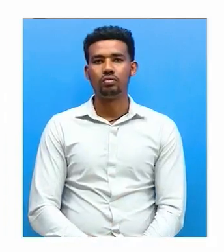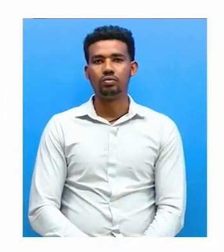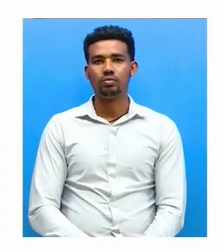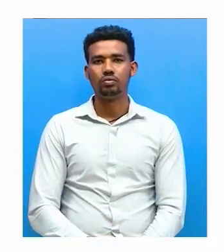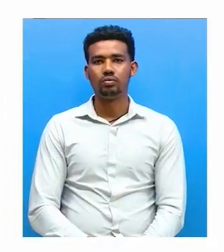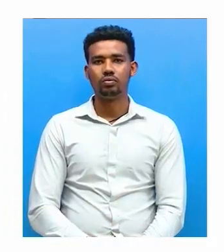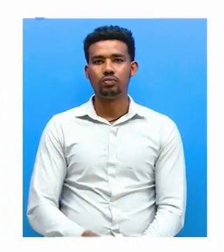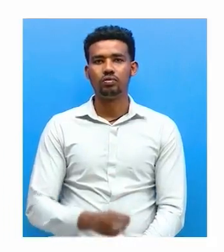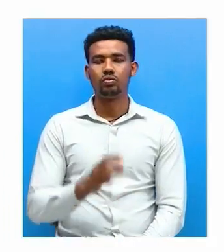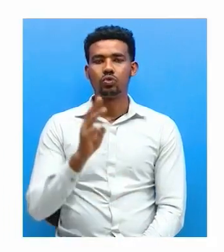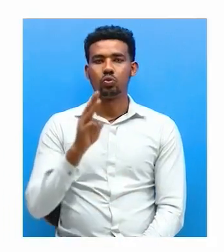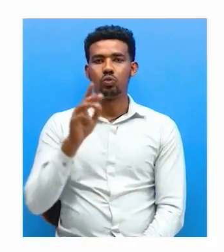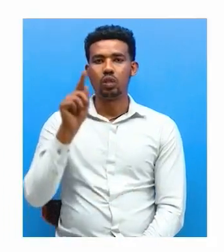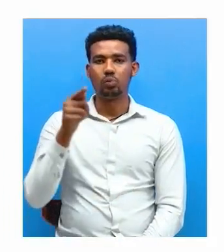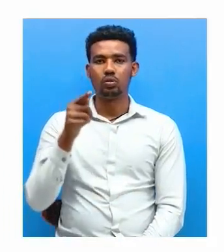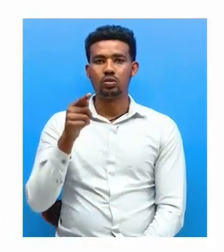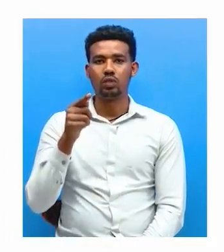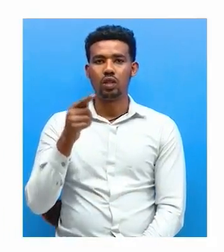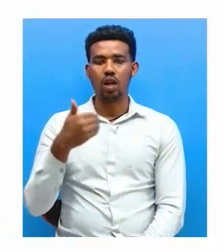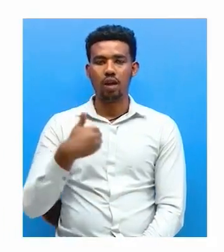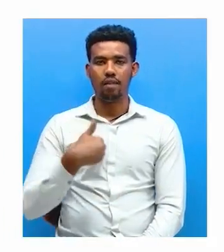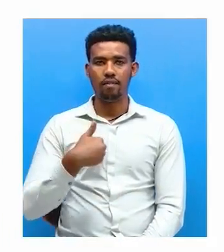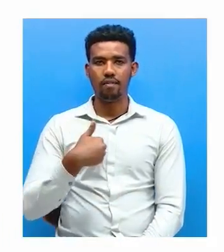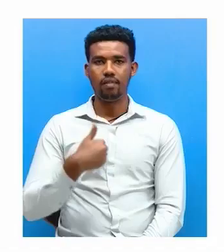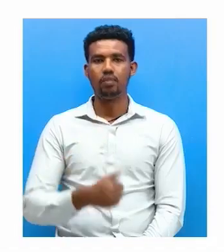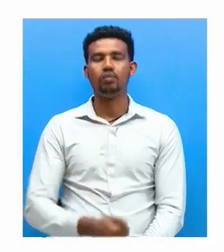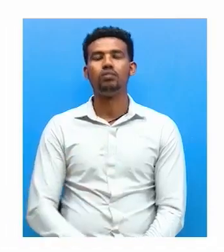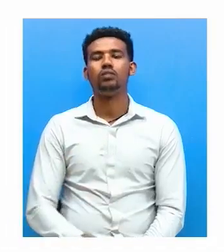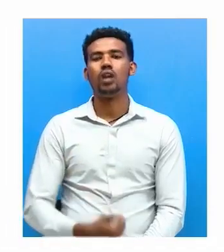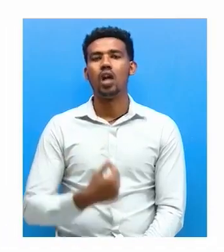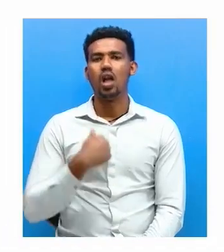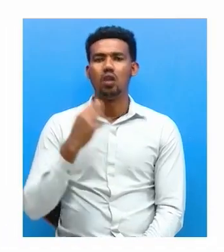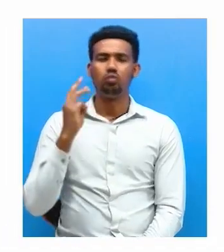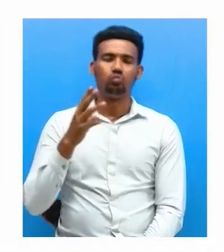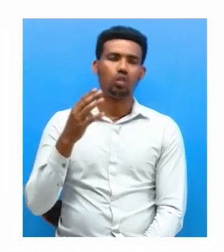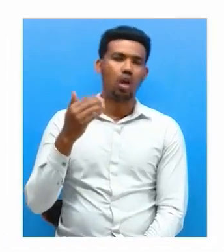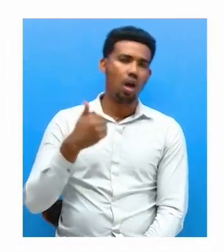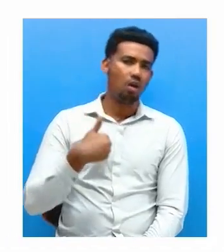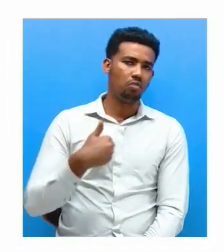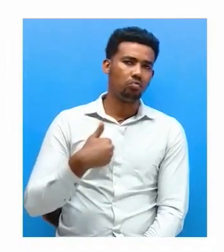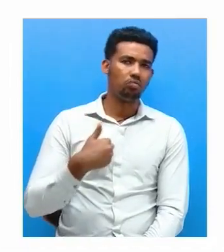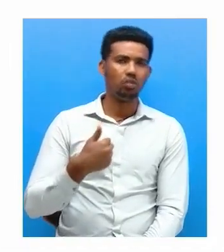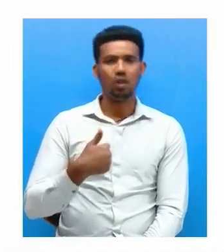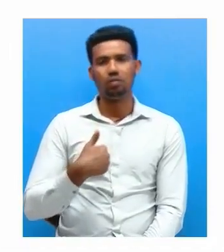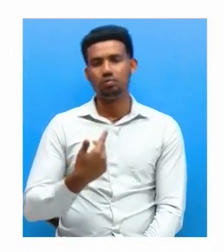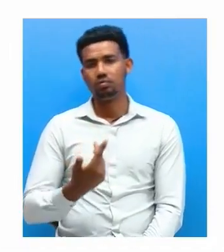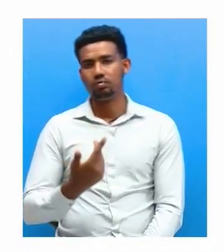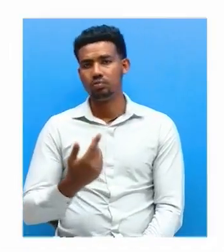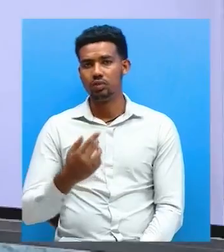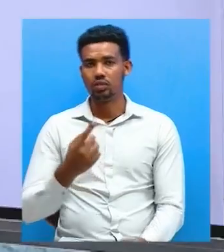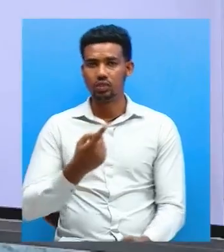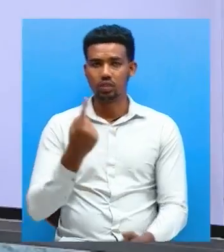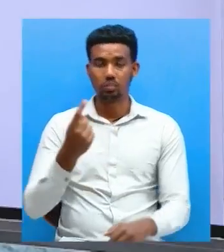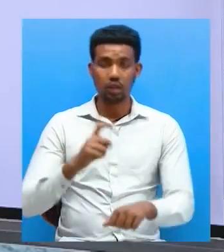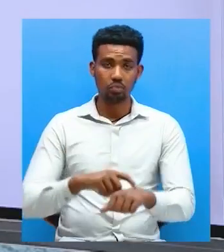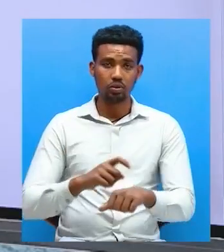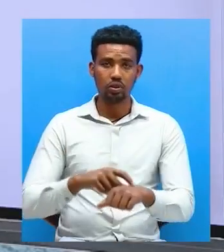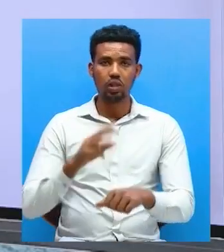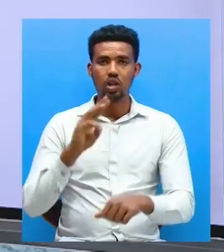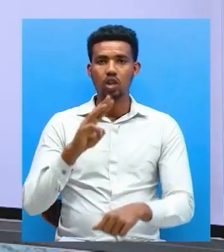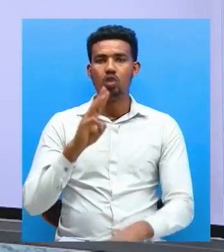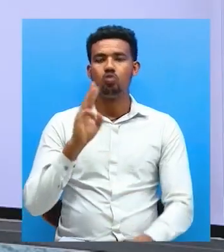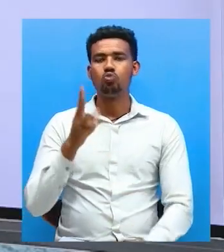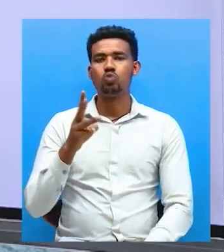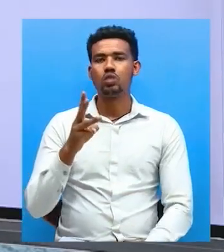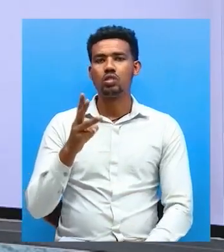apostrophe here. Would have. I would have to. I would love to. Sometimes we say would as to